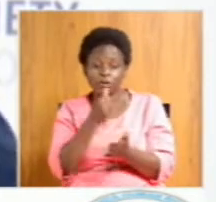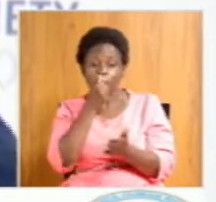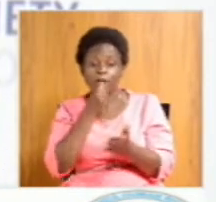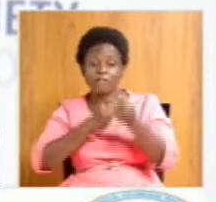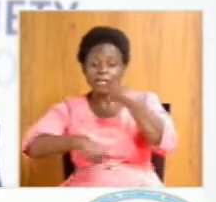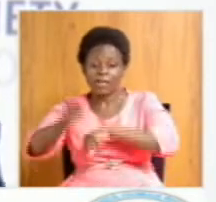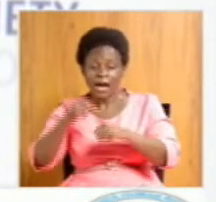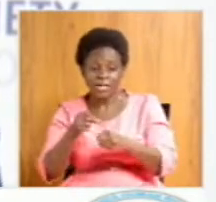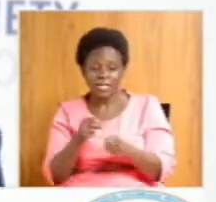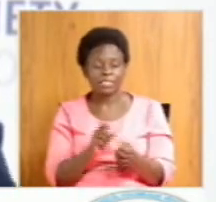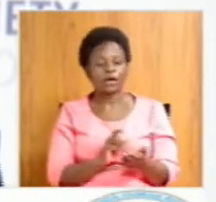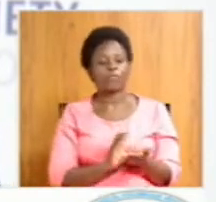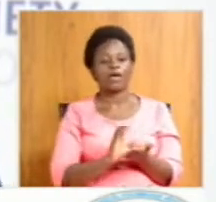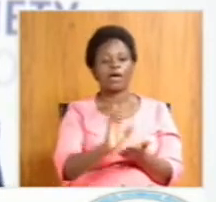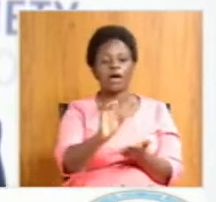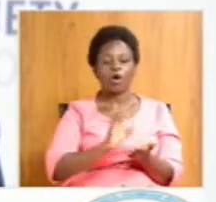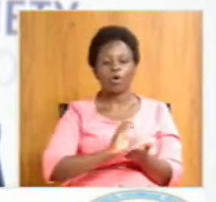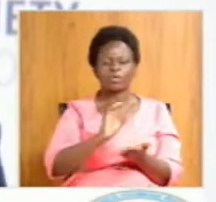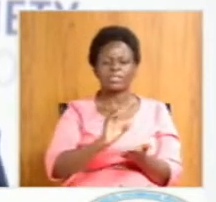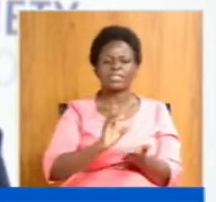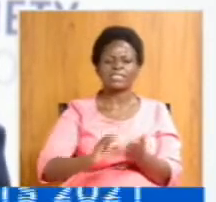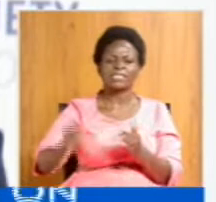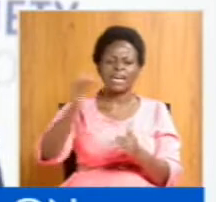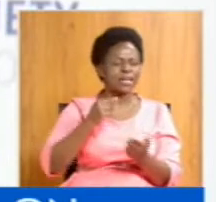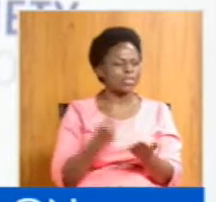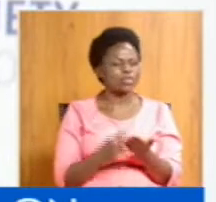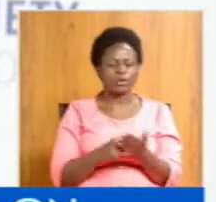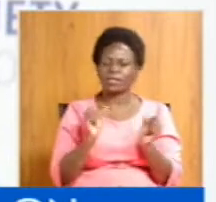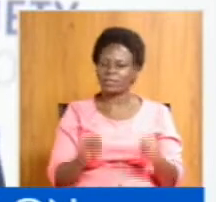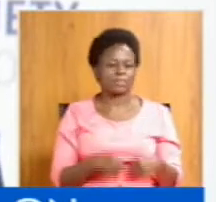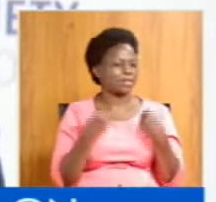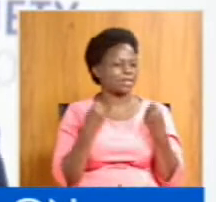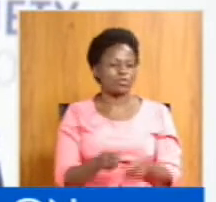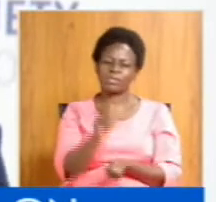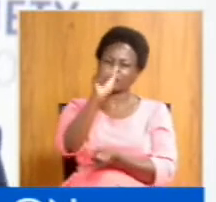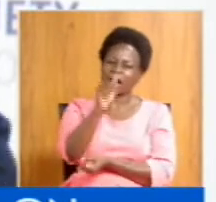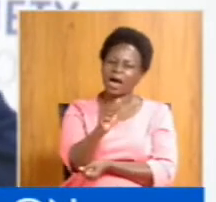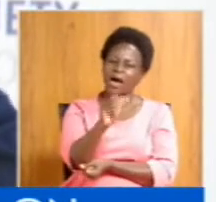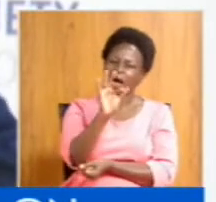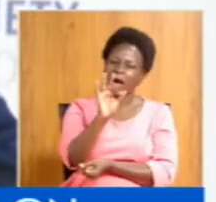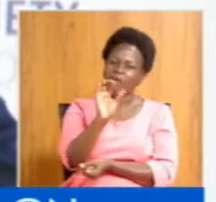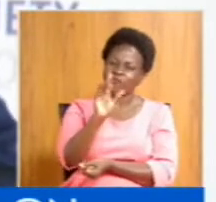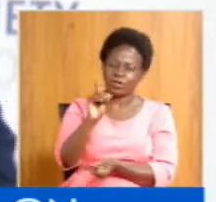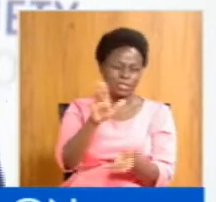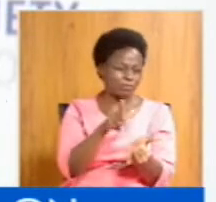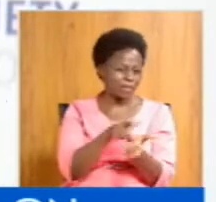actors that the cost of the tariff is extremely high that Ugandans cannot afford the electricity that is generated here.